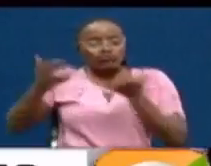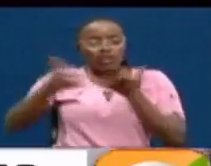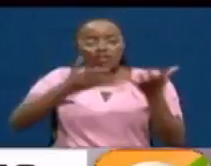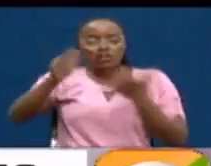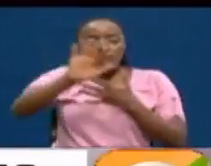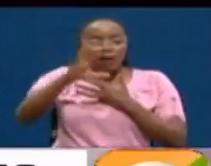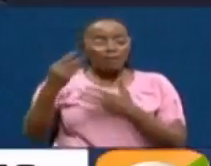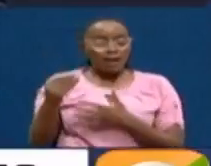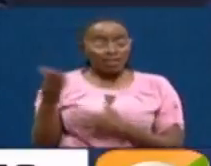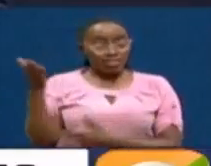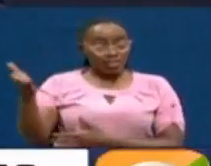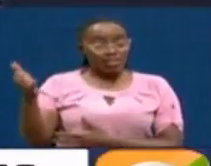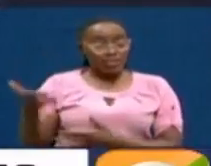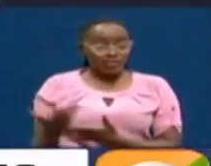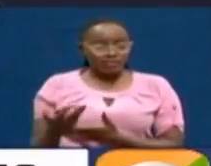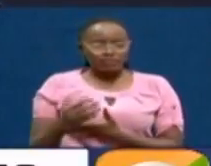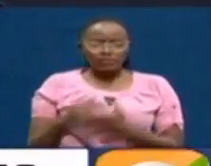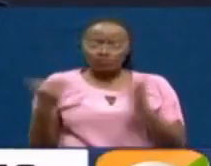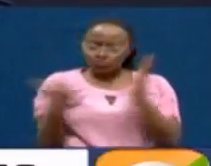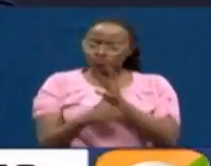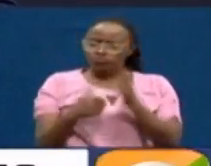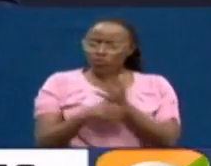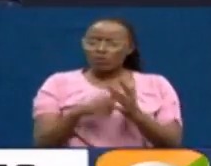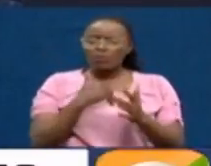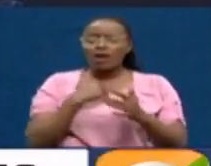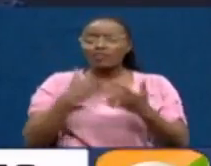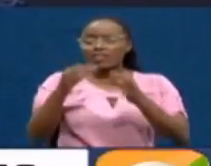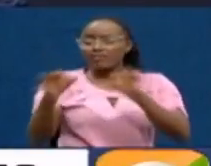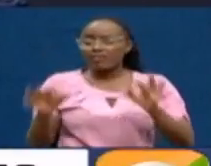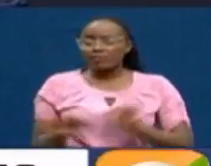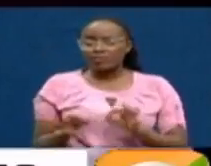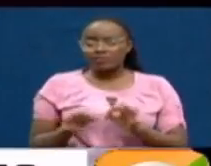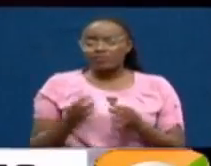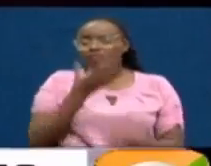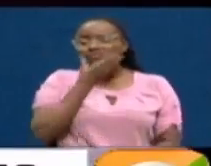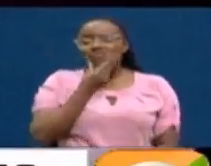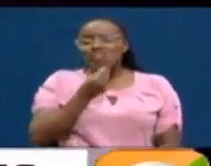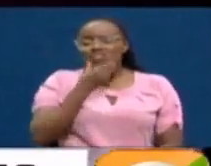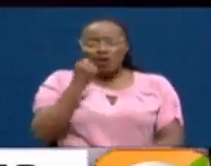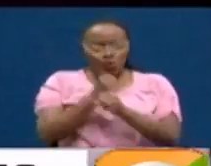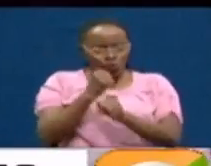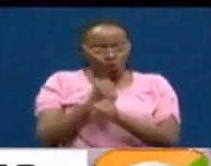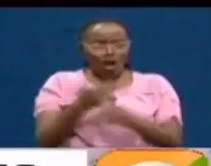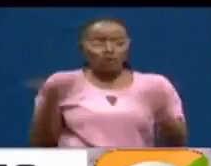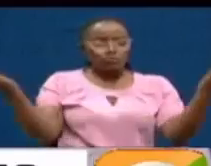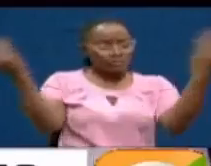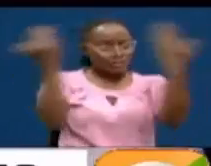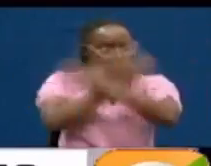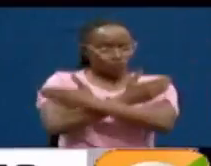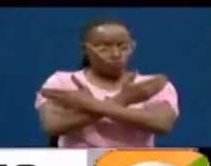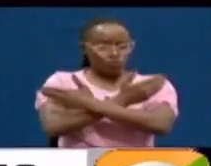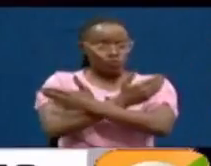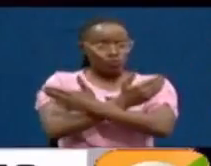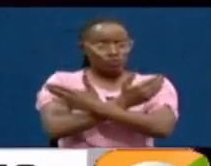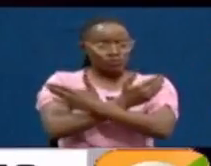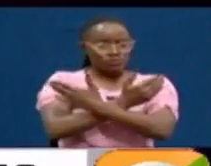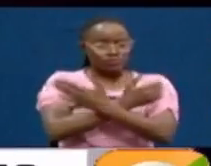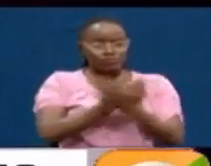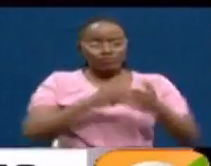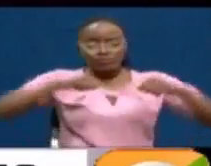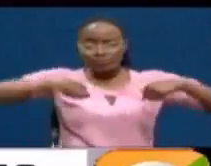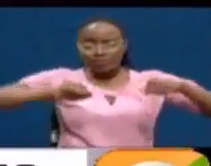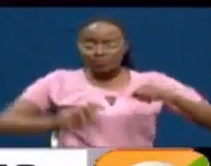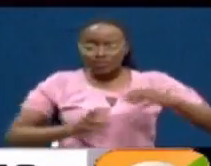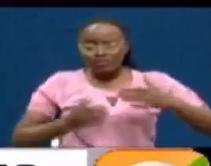pesa. Sasa inaleta issue home. Sasa inabidi mzee I have kwa kusiku. Abebe wateja usiku,